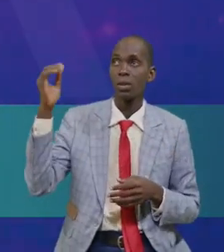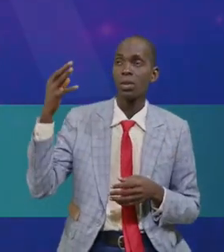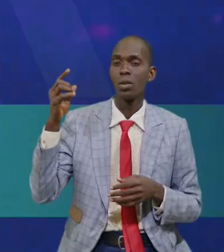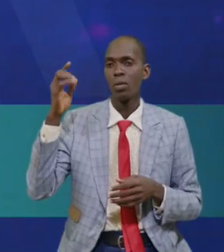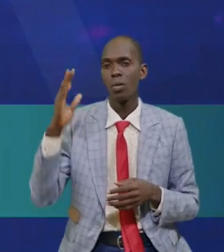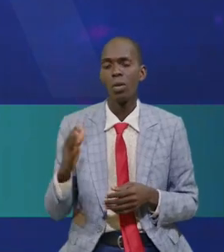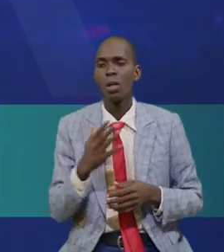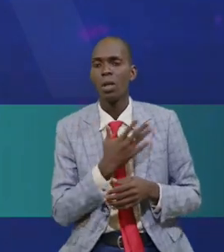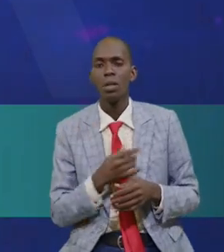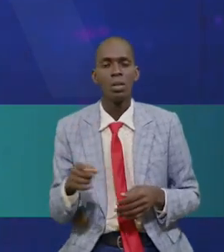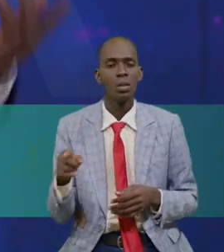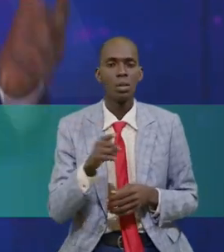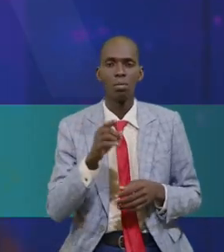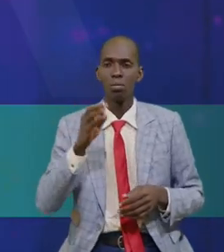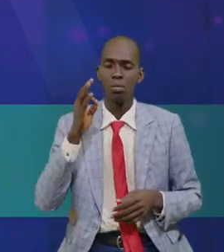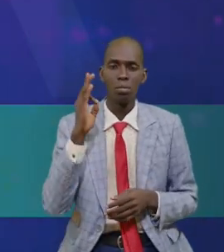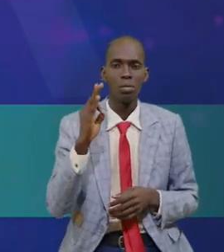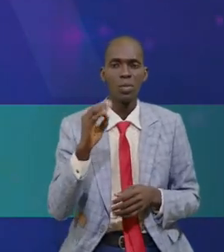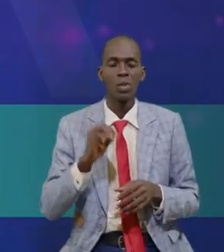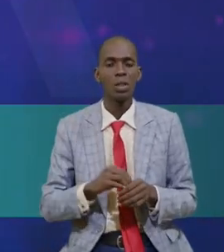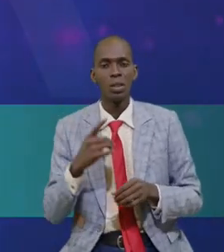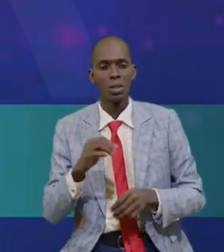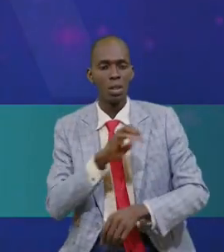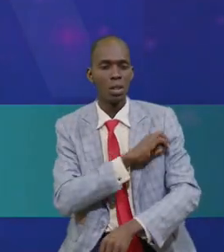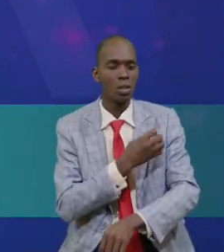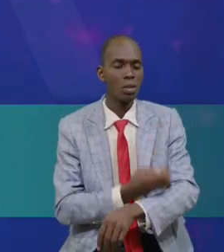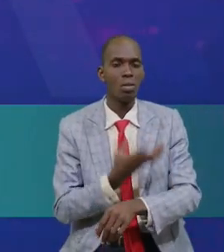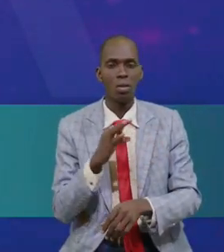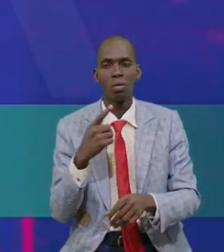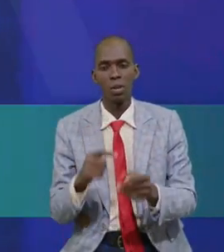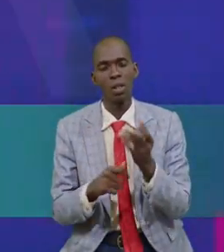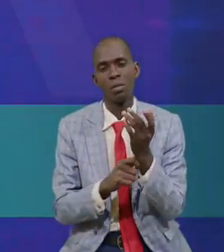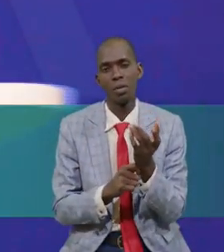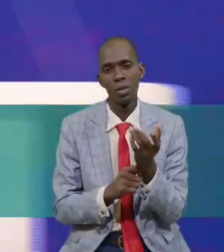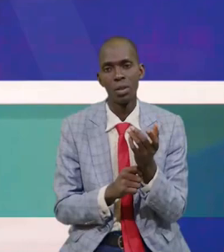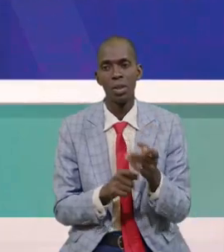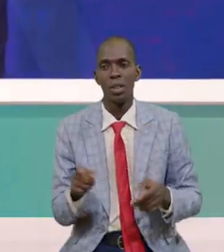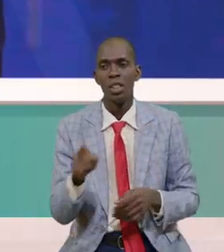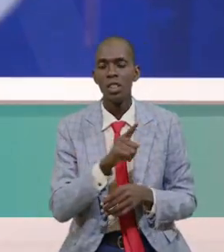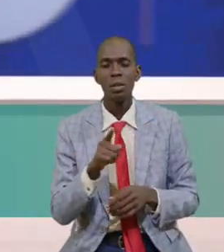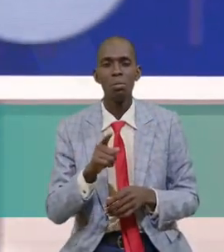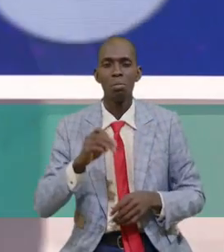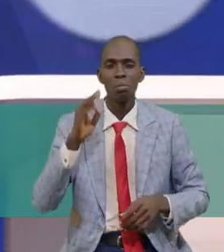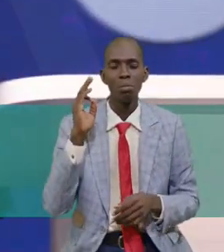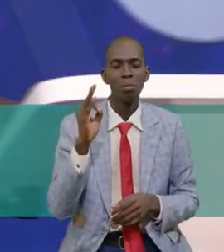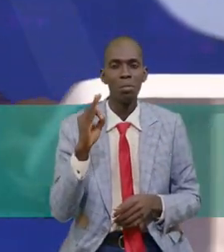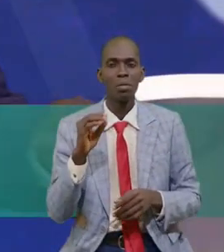they minister in the energy of the flesh. They minister in the